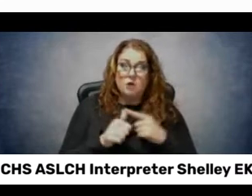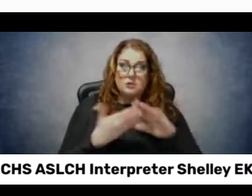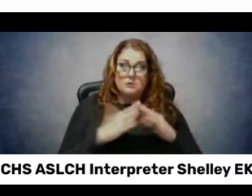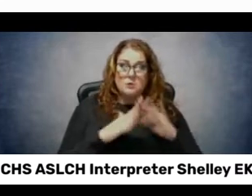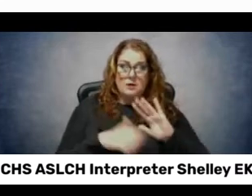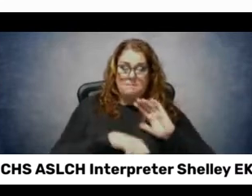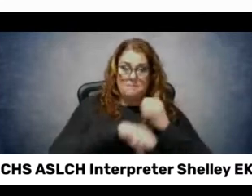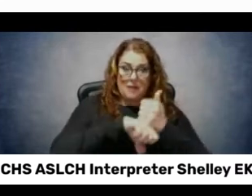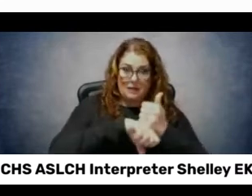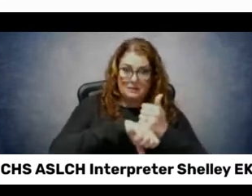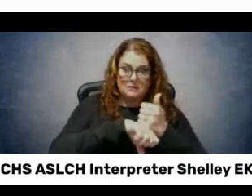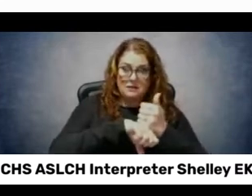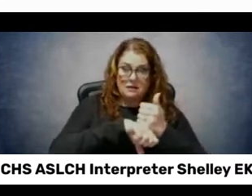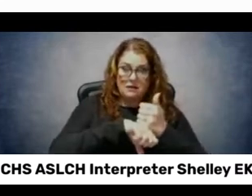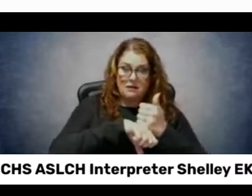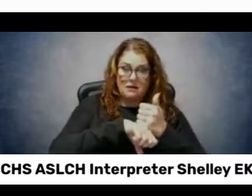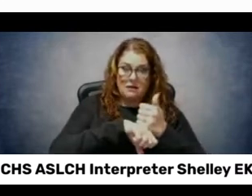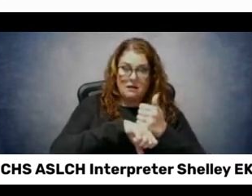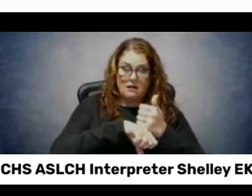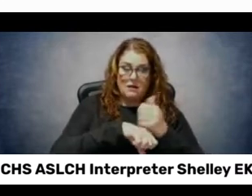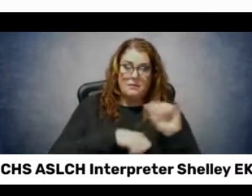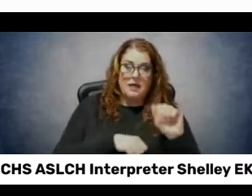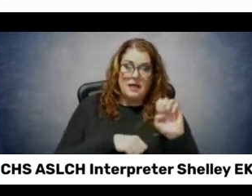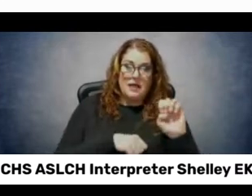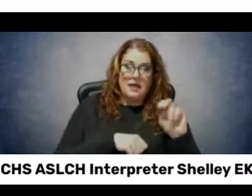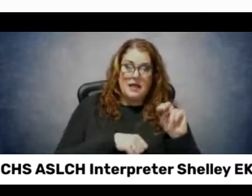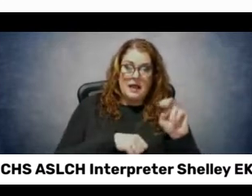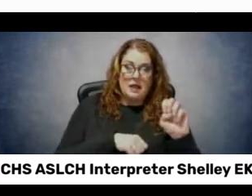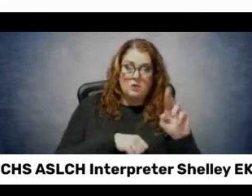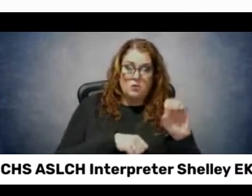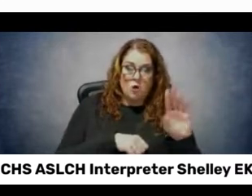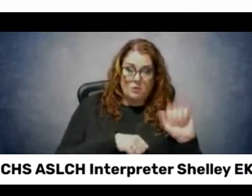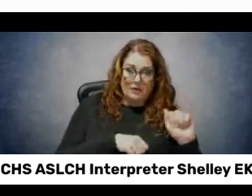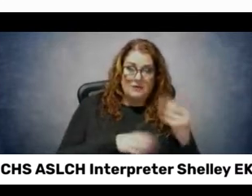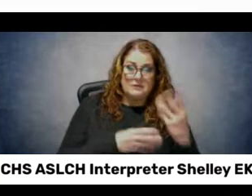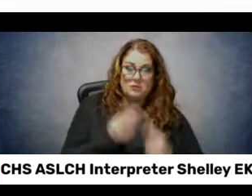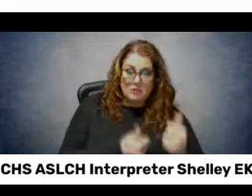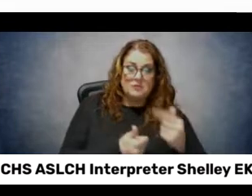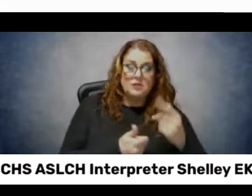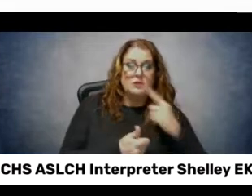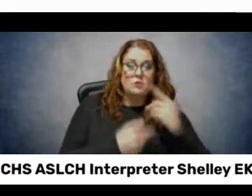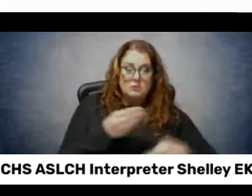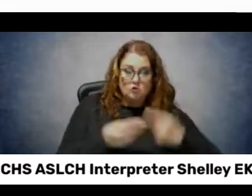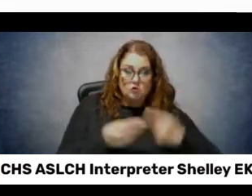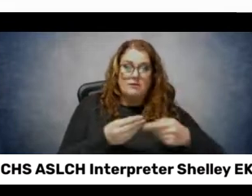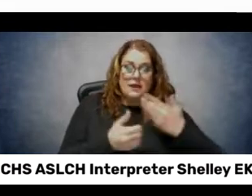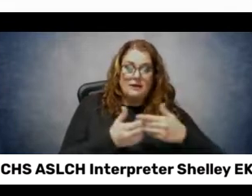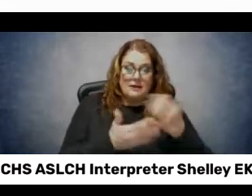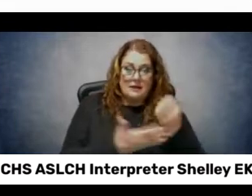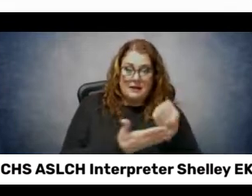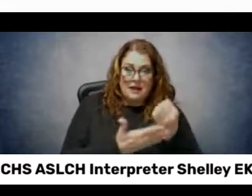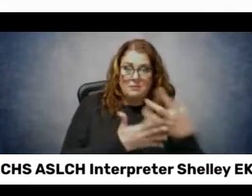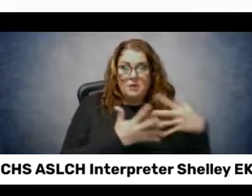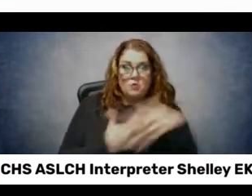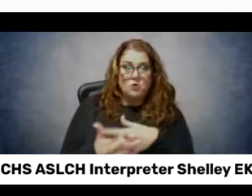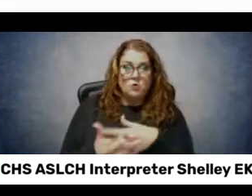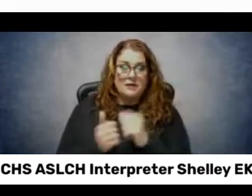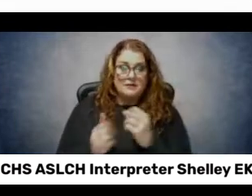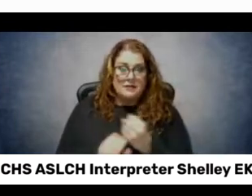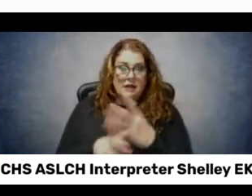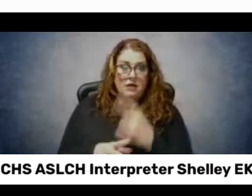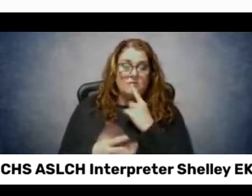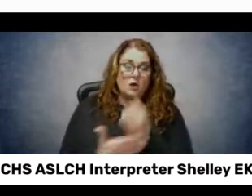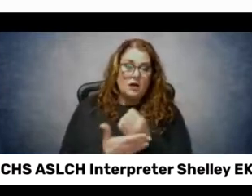community-based anaerobic digestion recirculating economy that's deeply rooted as a catalyst for